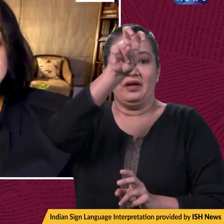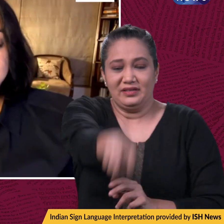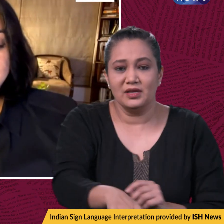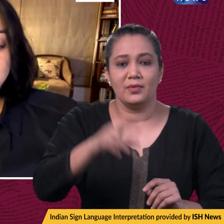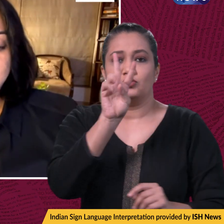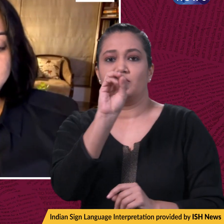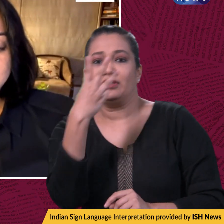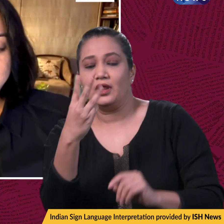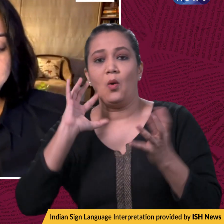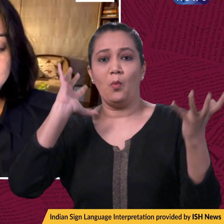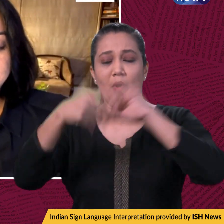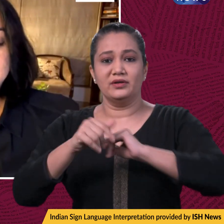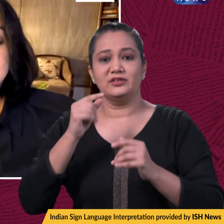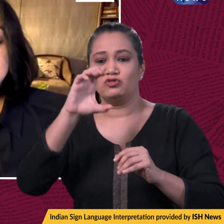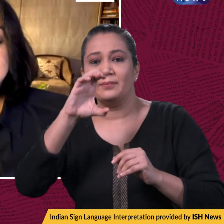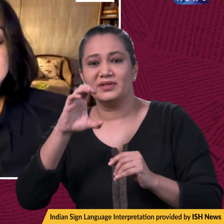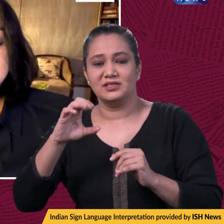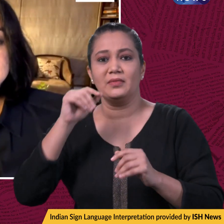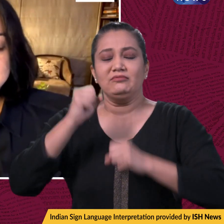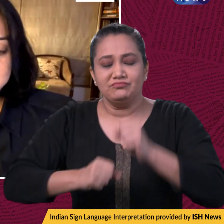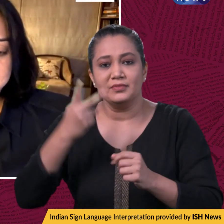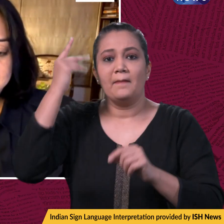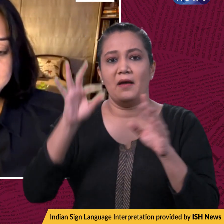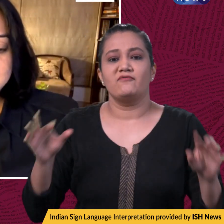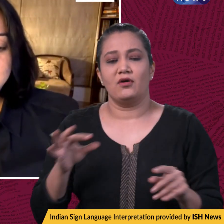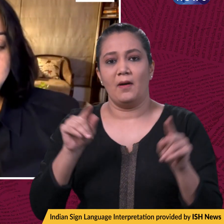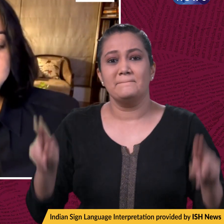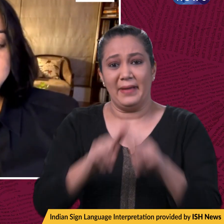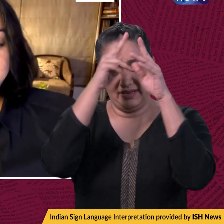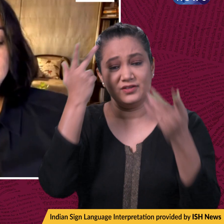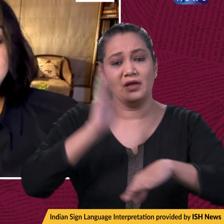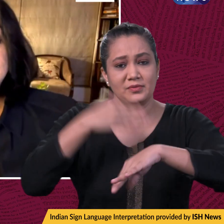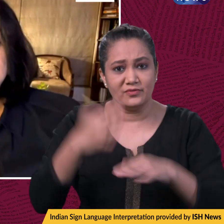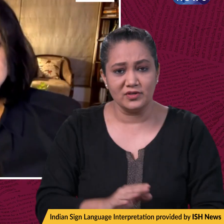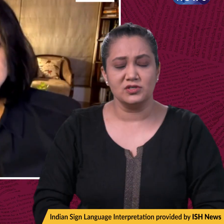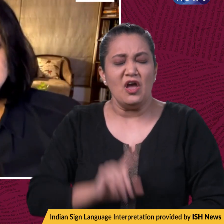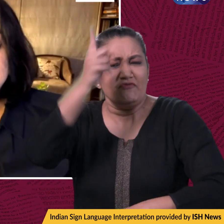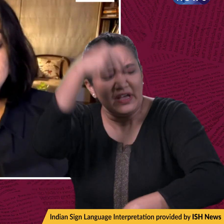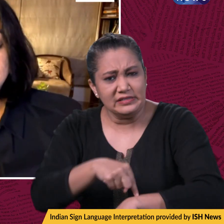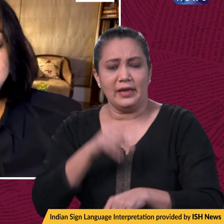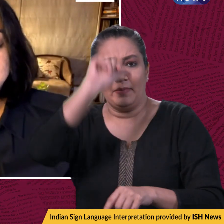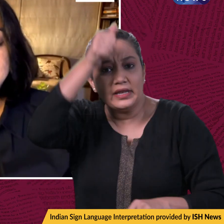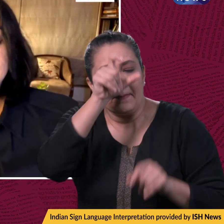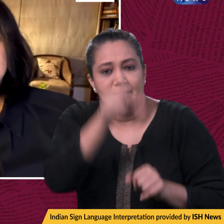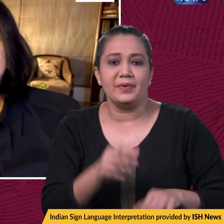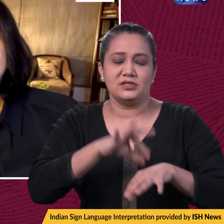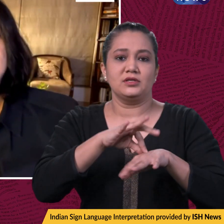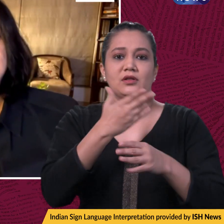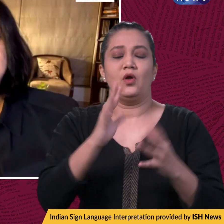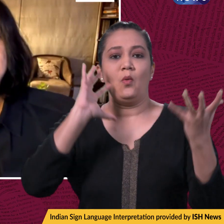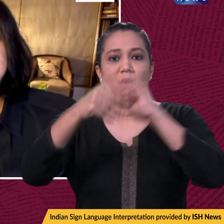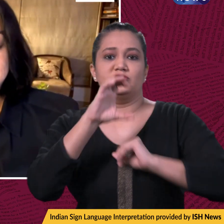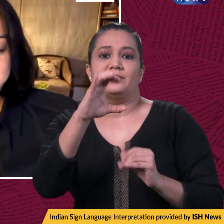the 2003 World Championships in athletics in Paris. With this achievement, she became the first Indian athlete to win a medal in